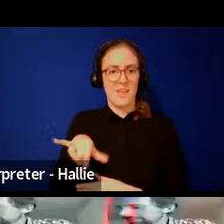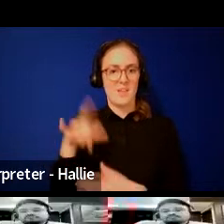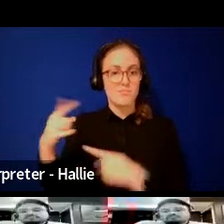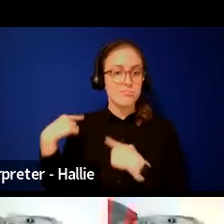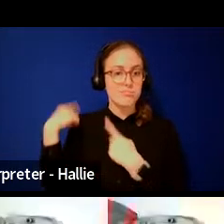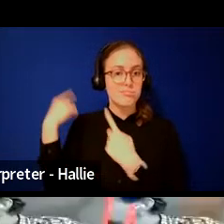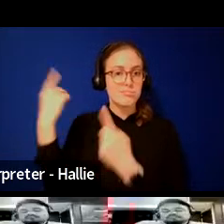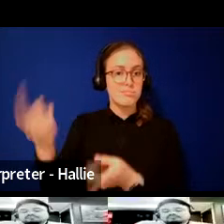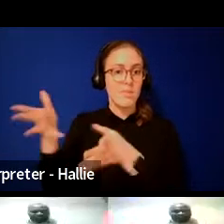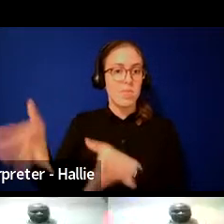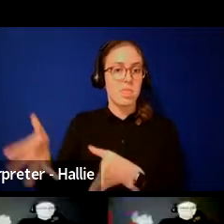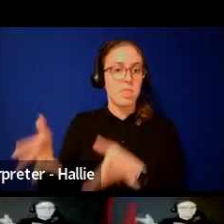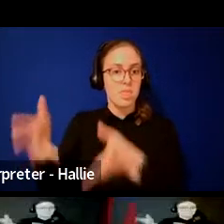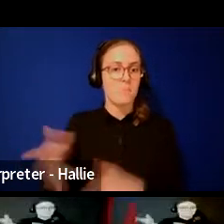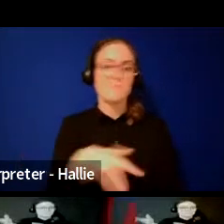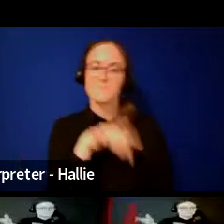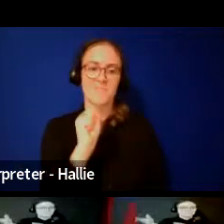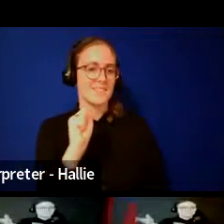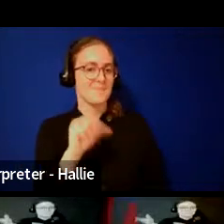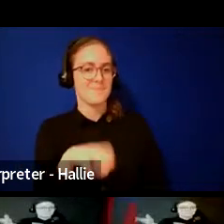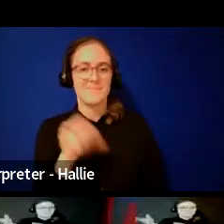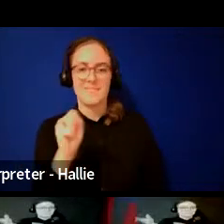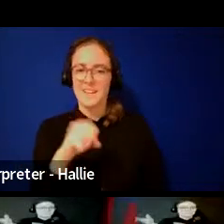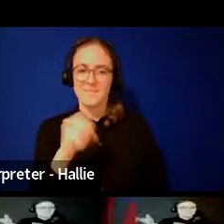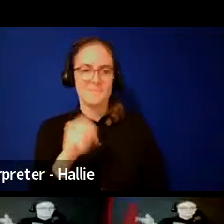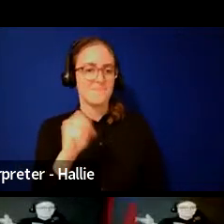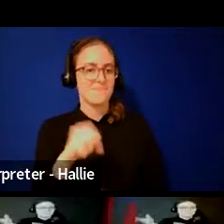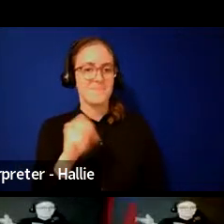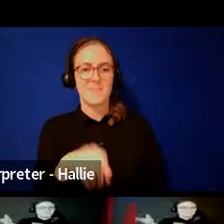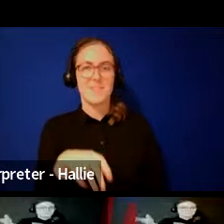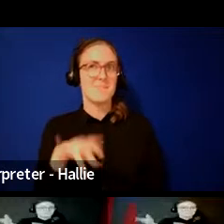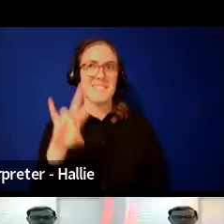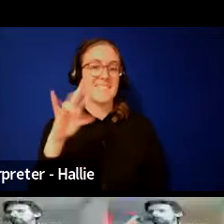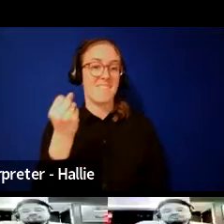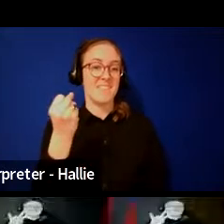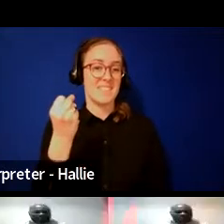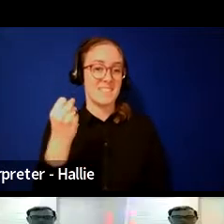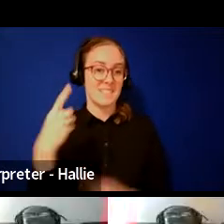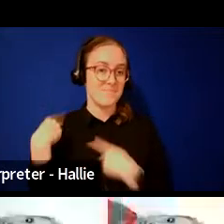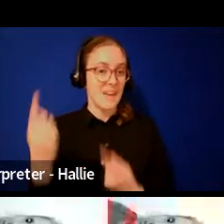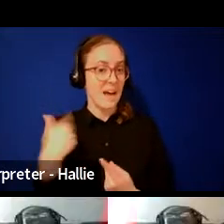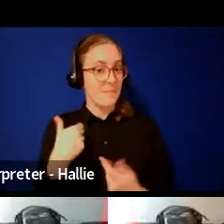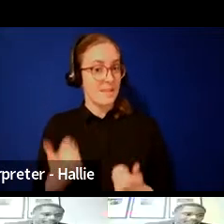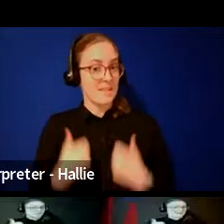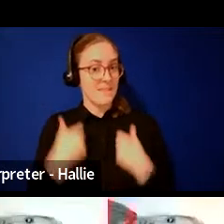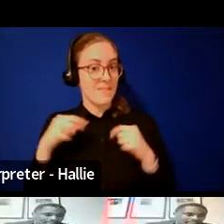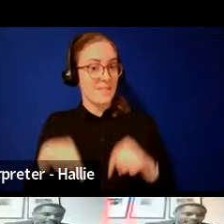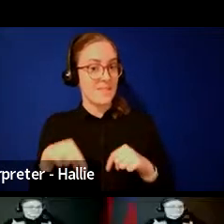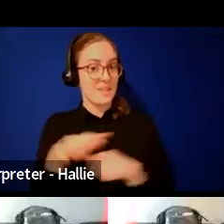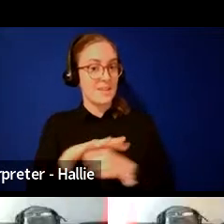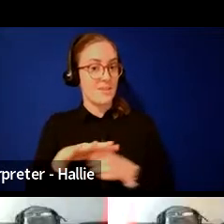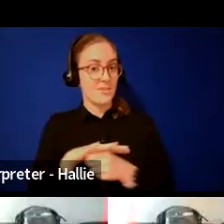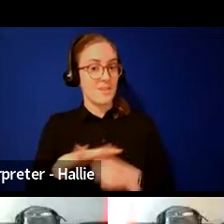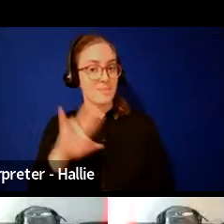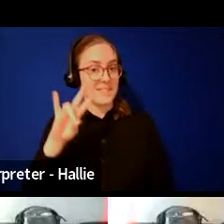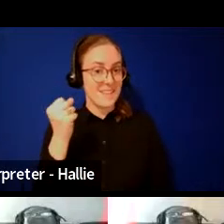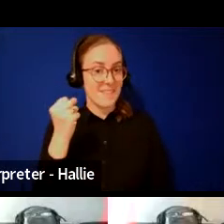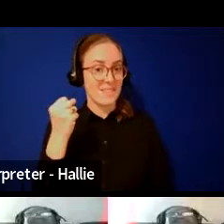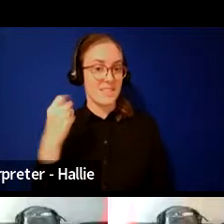Yes. Yeah. Yes. It's been like that since the 70s. I've been living in this area since the